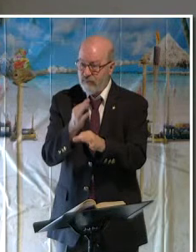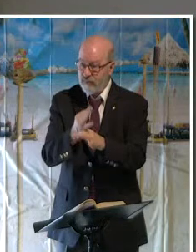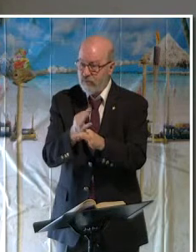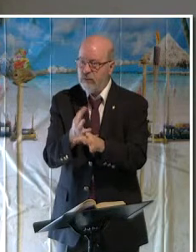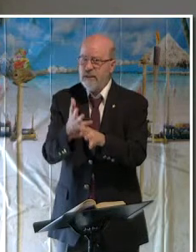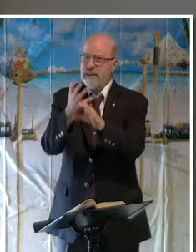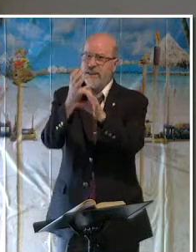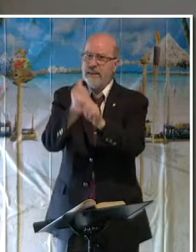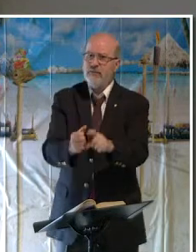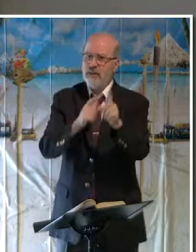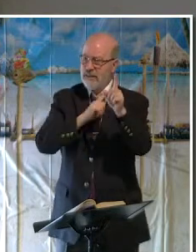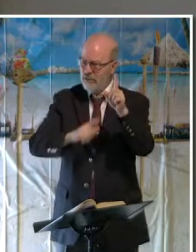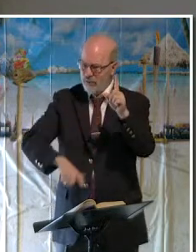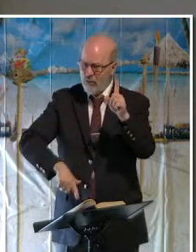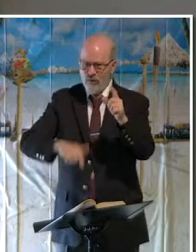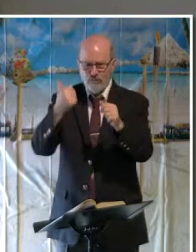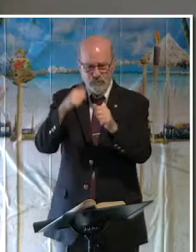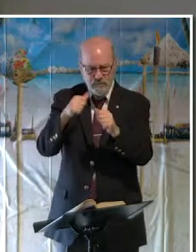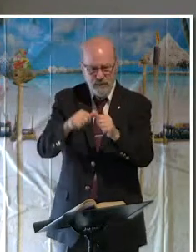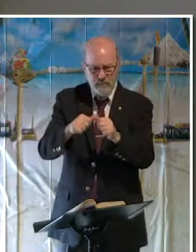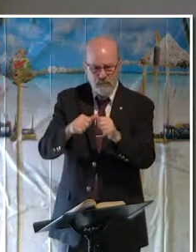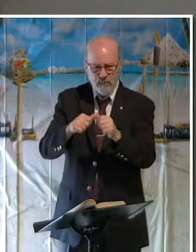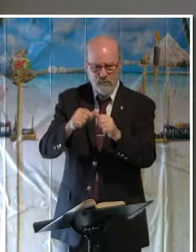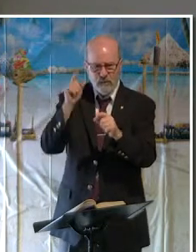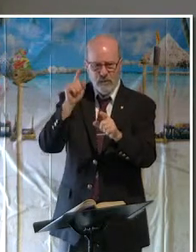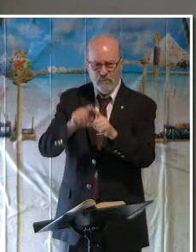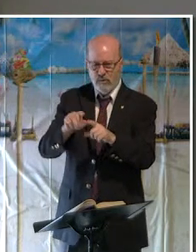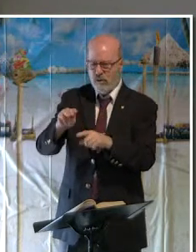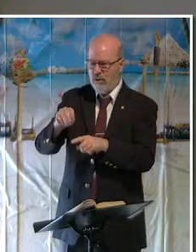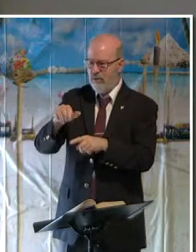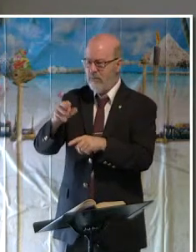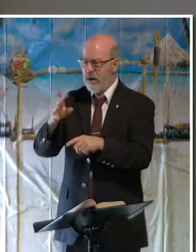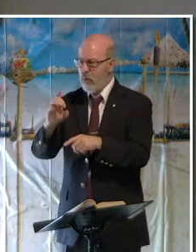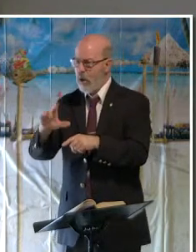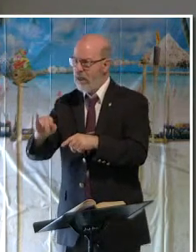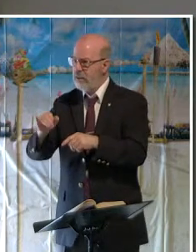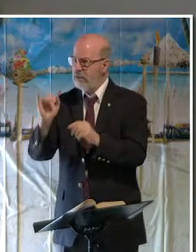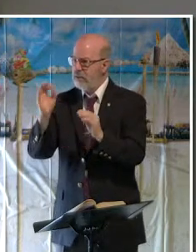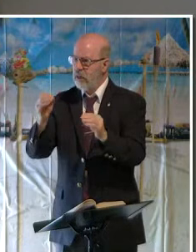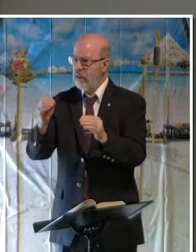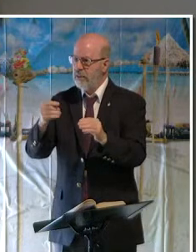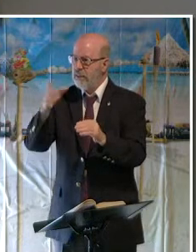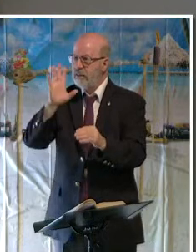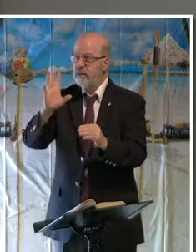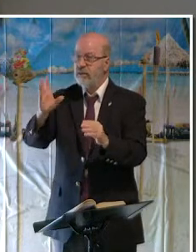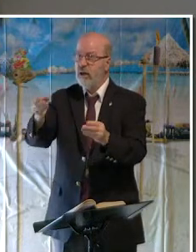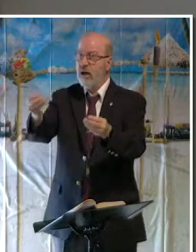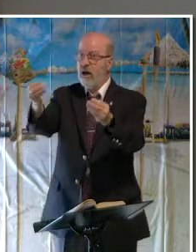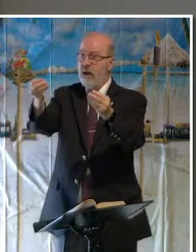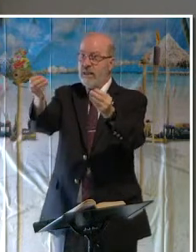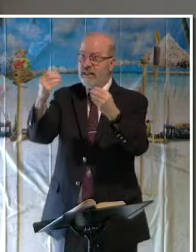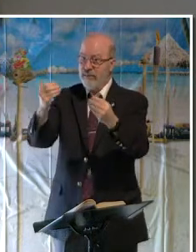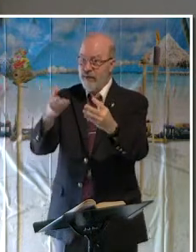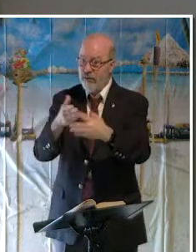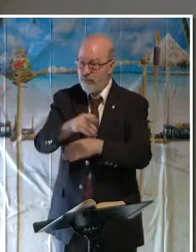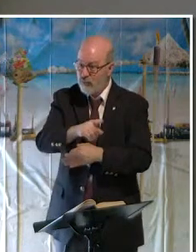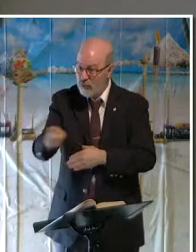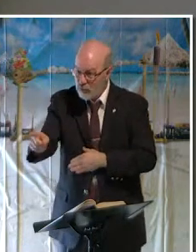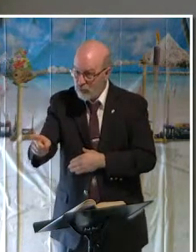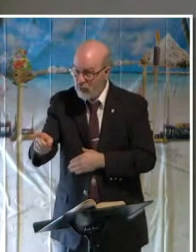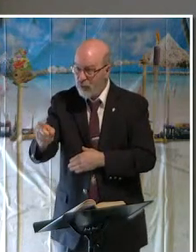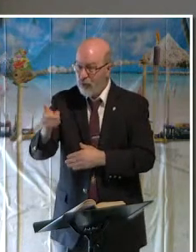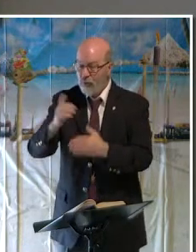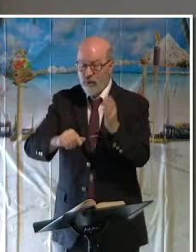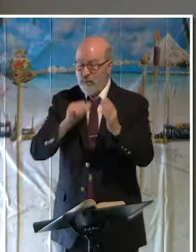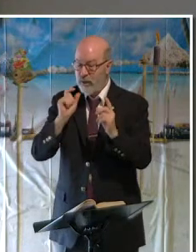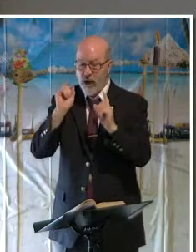in trusting the Lord. Remember what Brother Marawali taught us. It is God giving through you what he